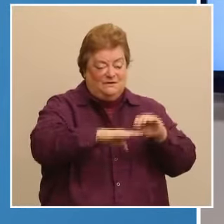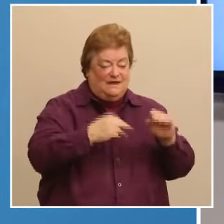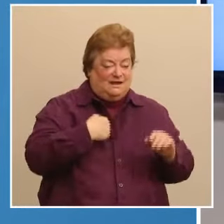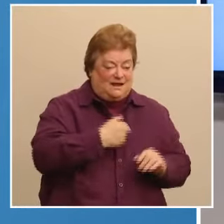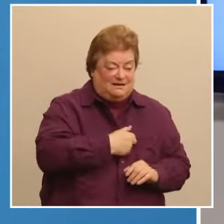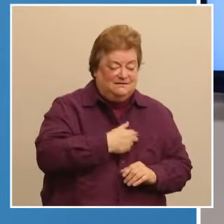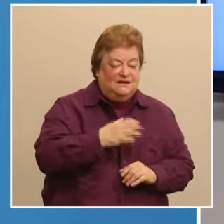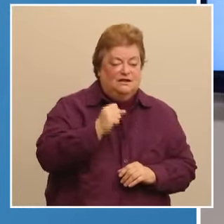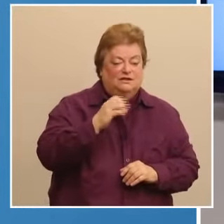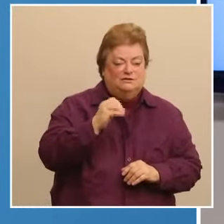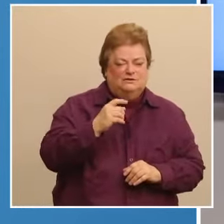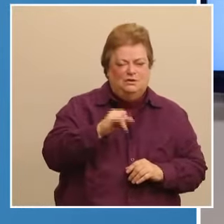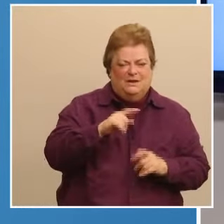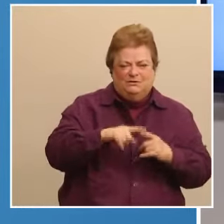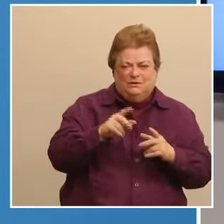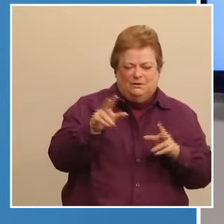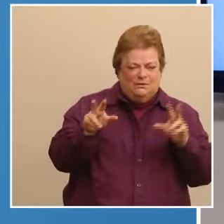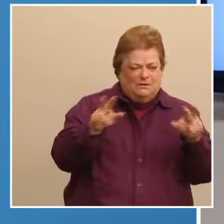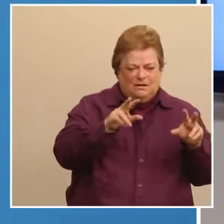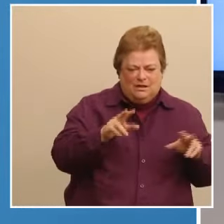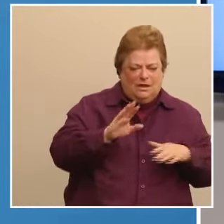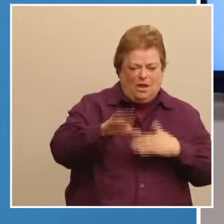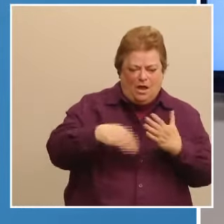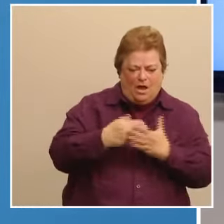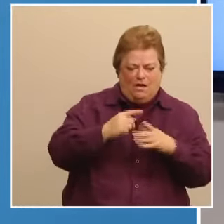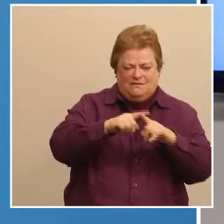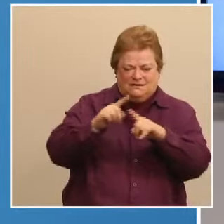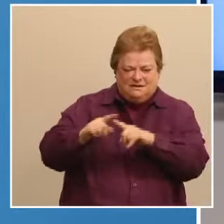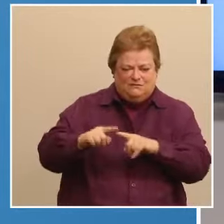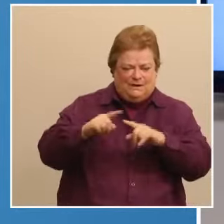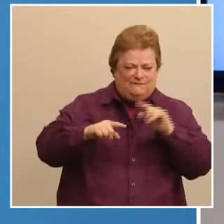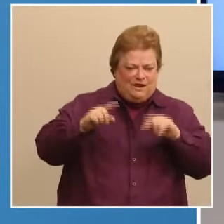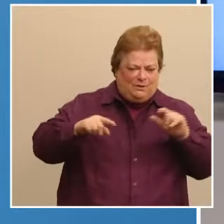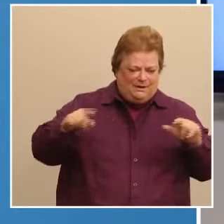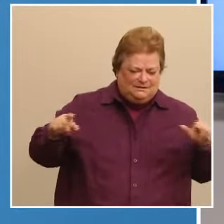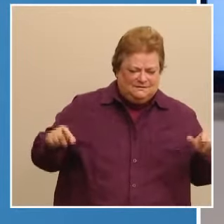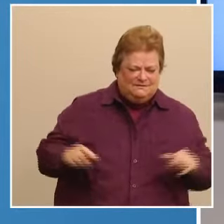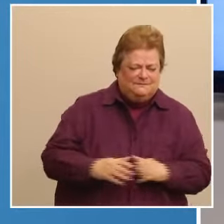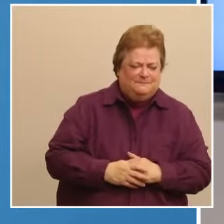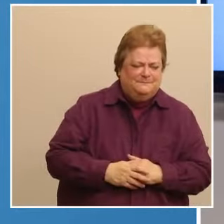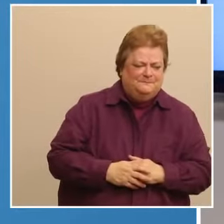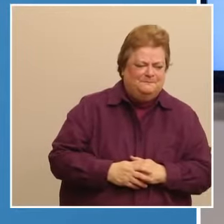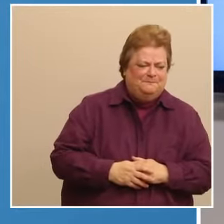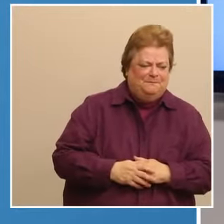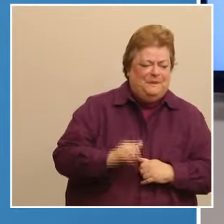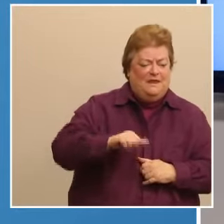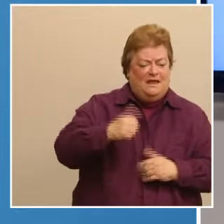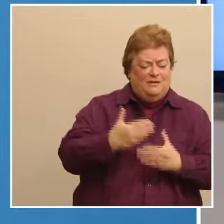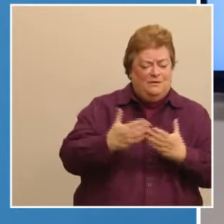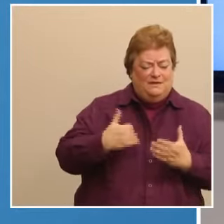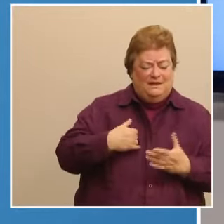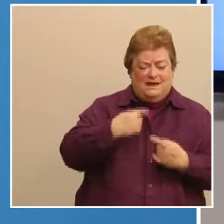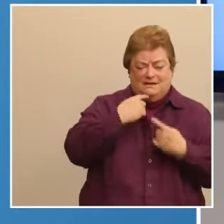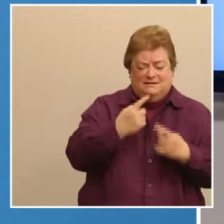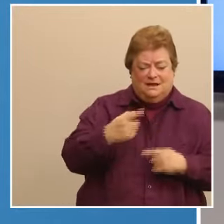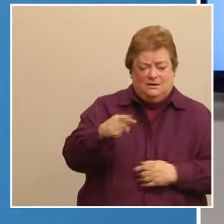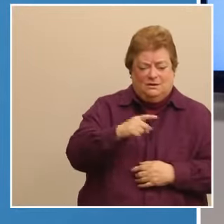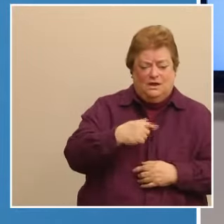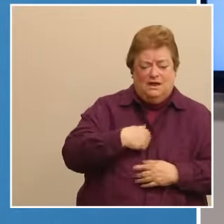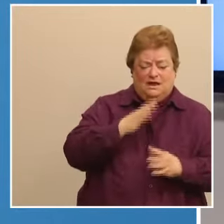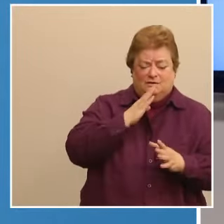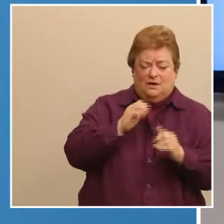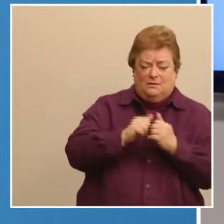have to take into all those things into consideration. And the only other thing I can tell you is that I talked to